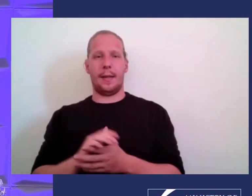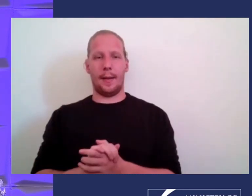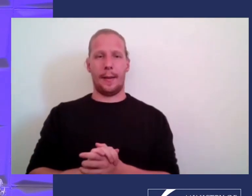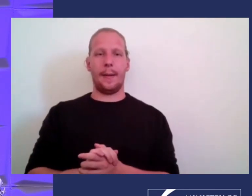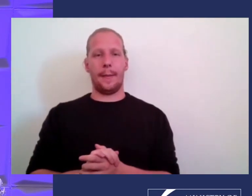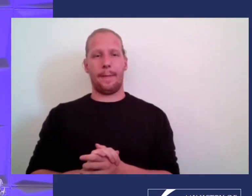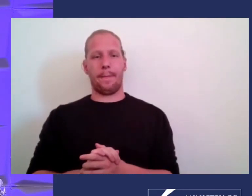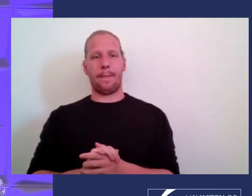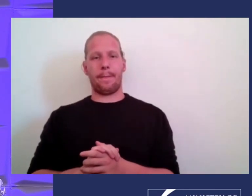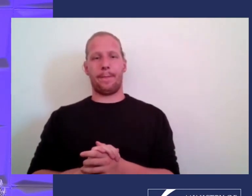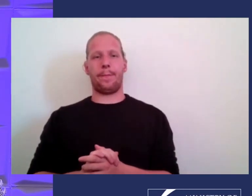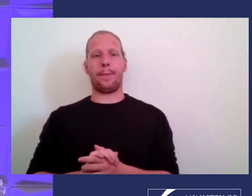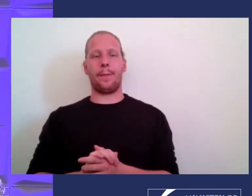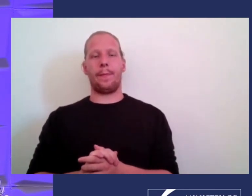about